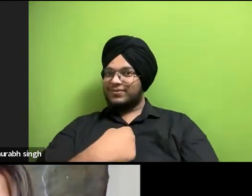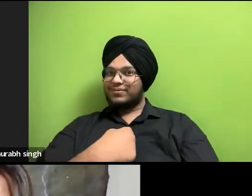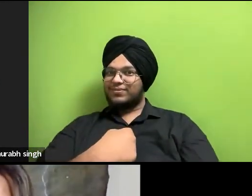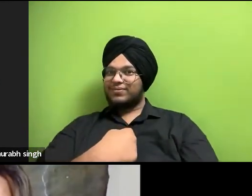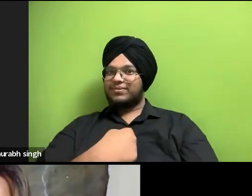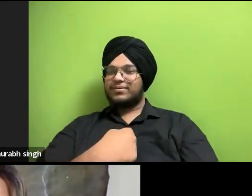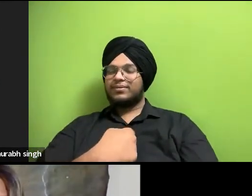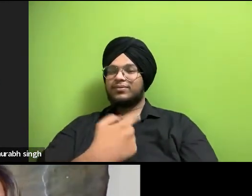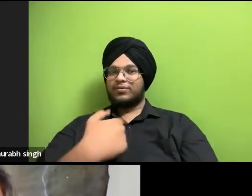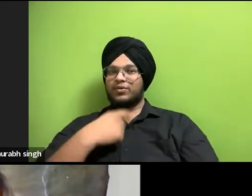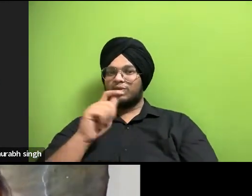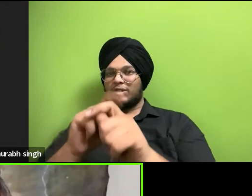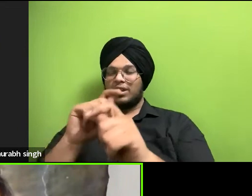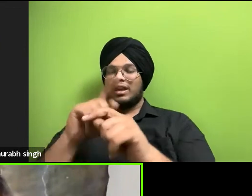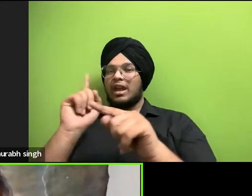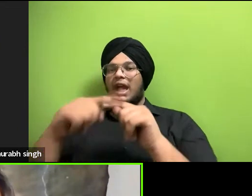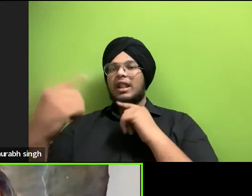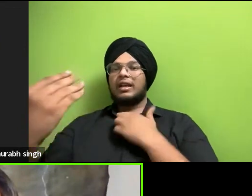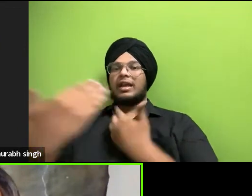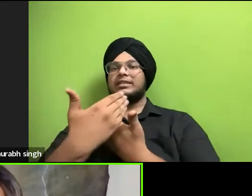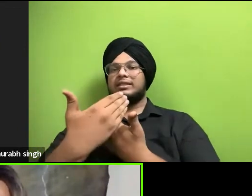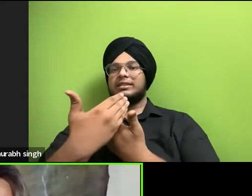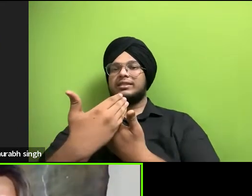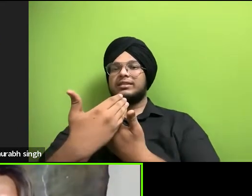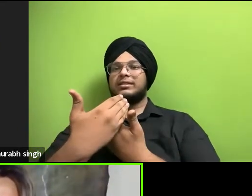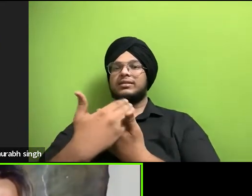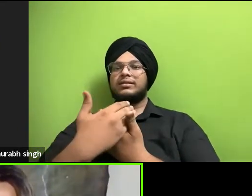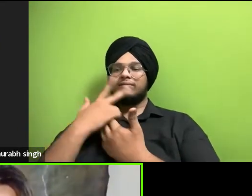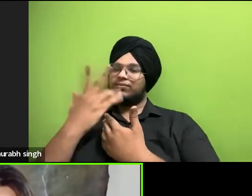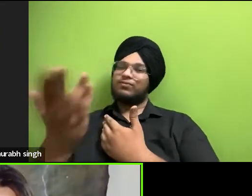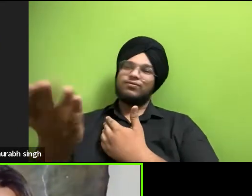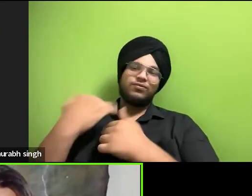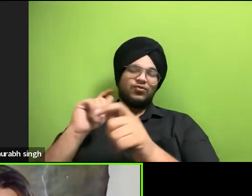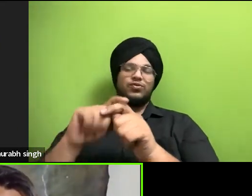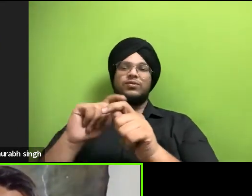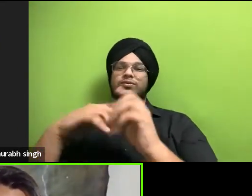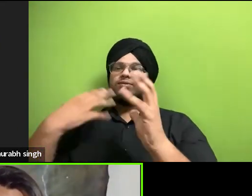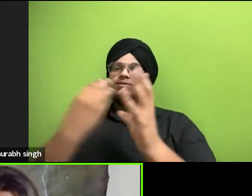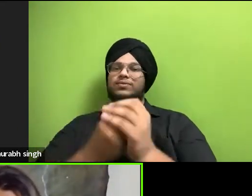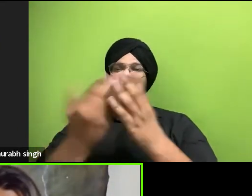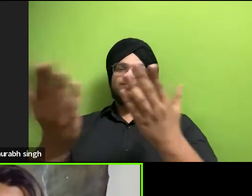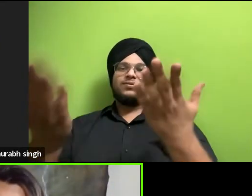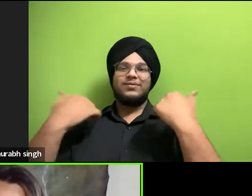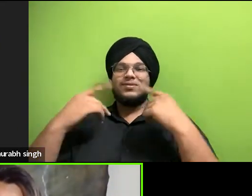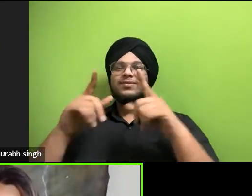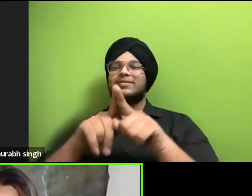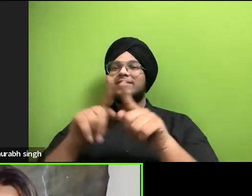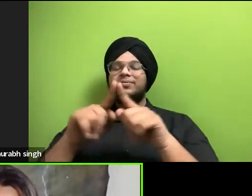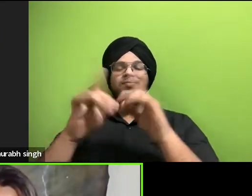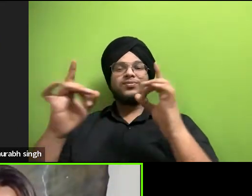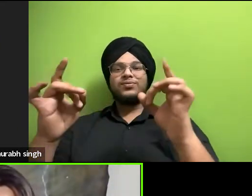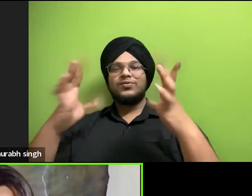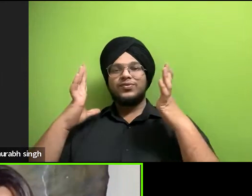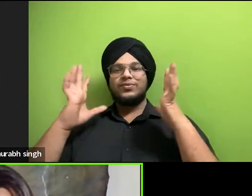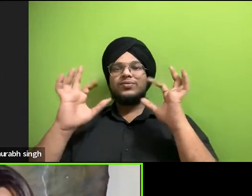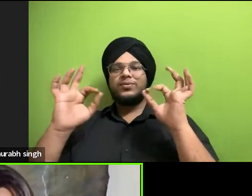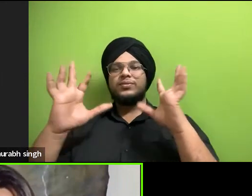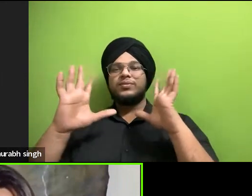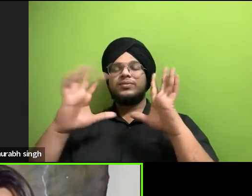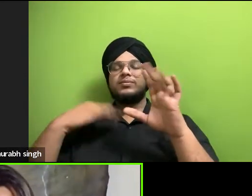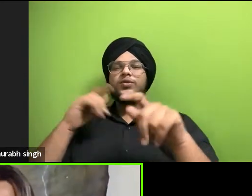be working on. And they said, come on in. And it was fantastic because it was